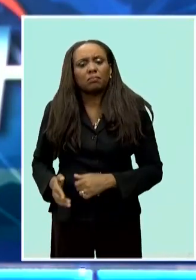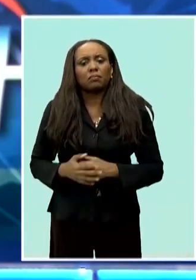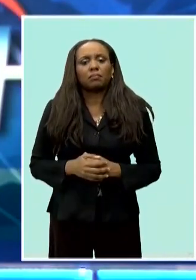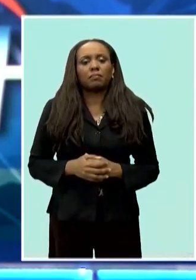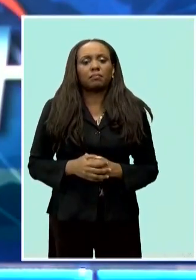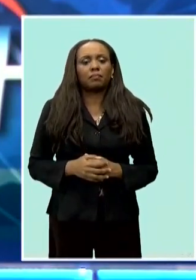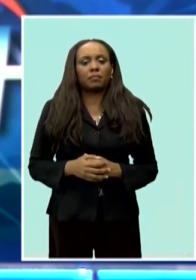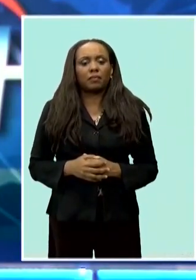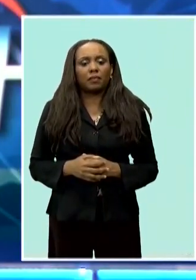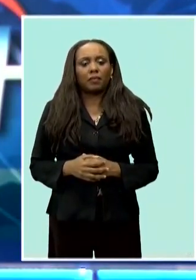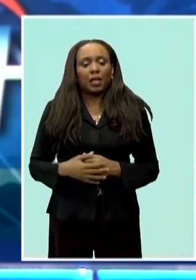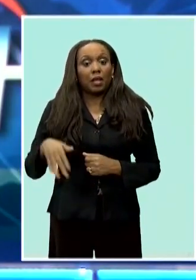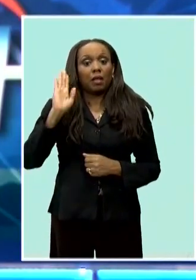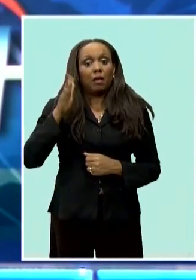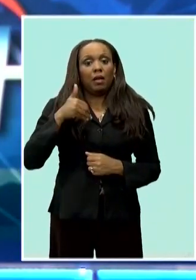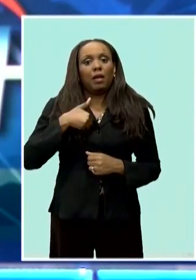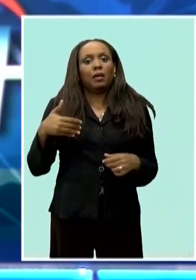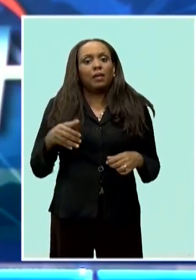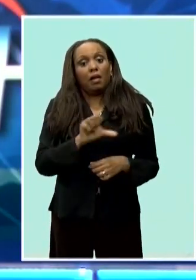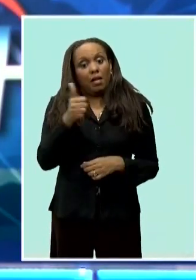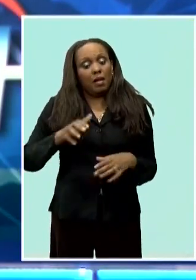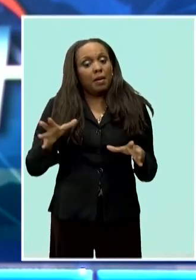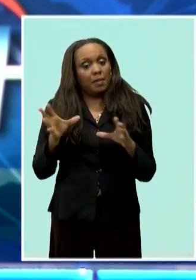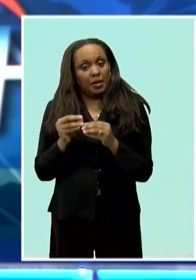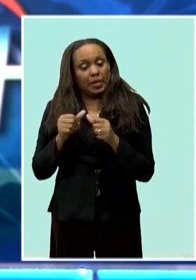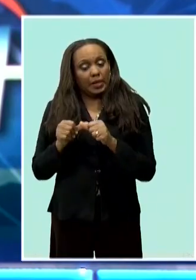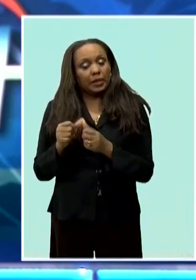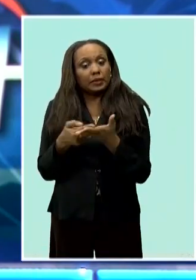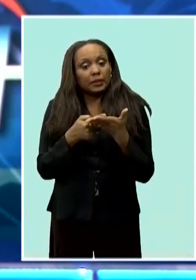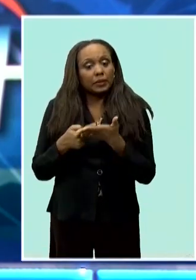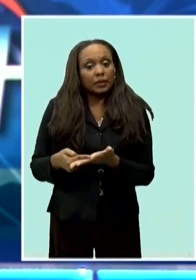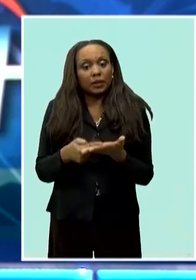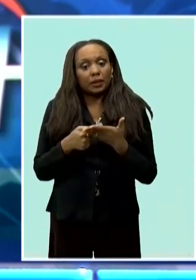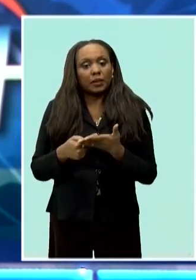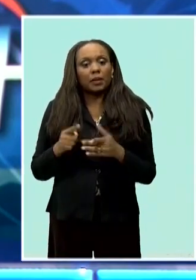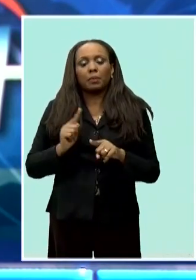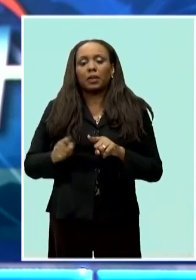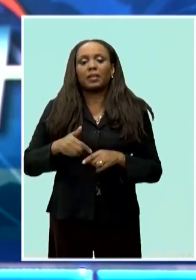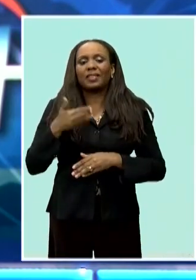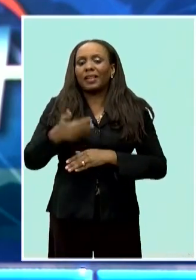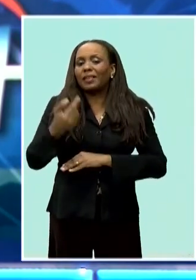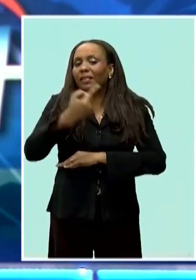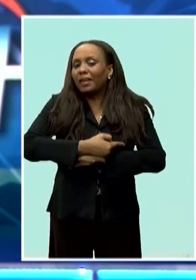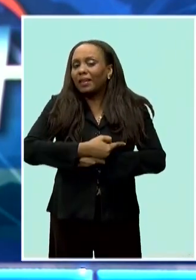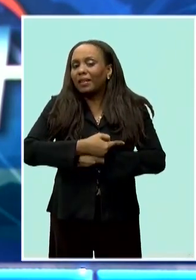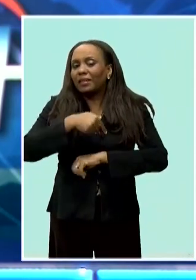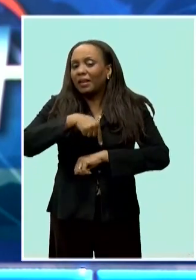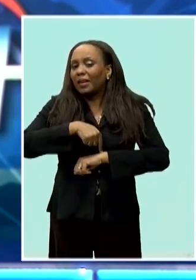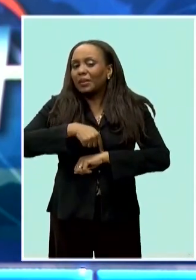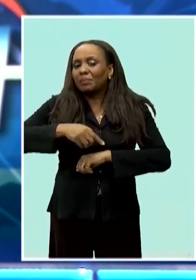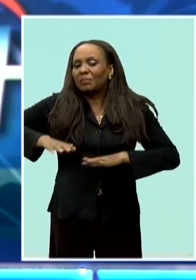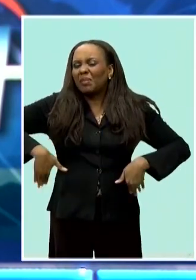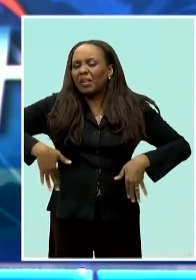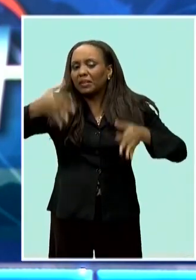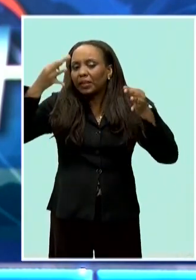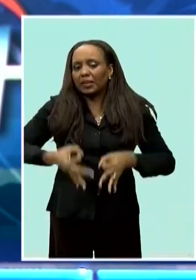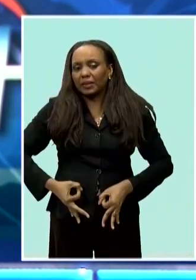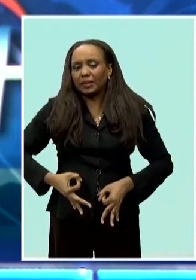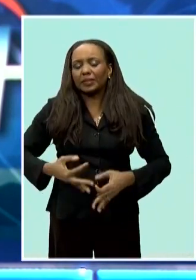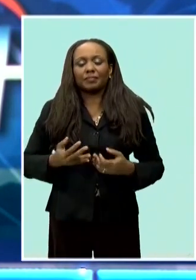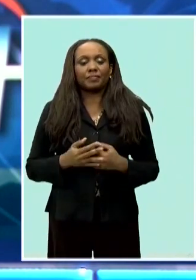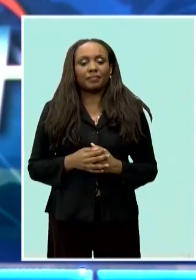that, the whole setup of the program. So it's going through line by line by line so that everybody gets to